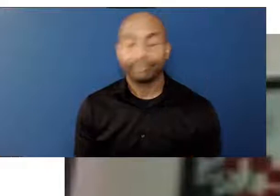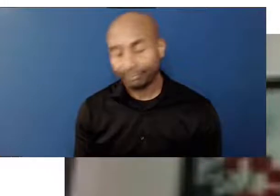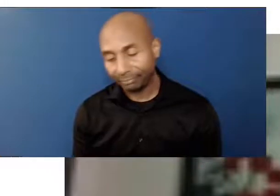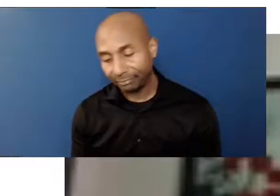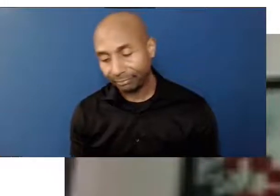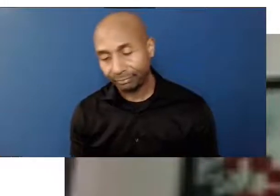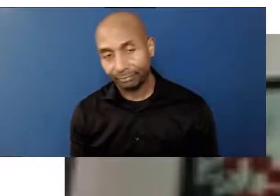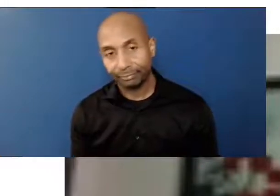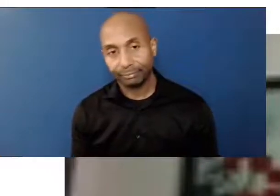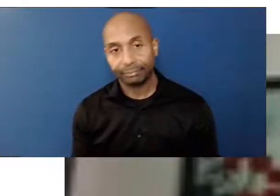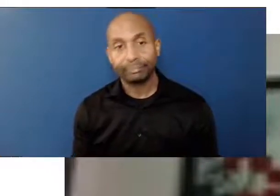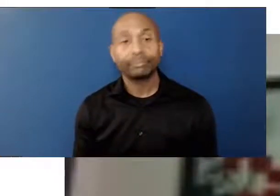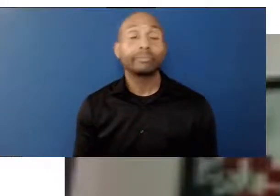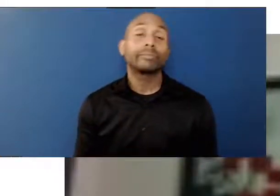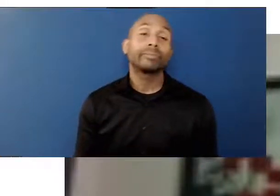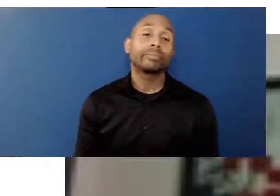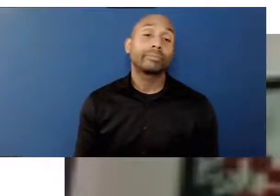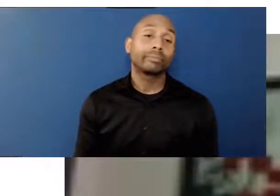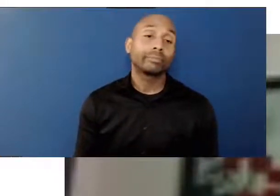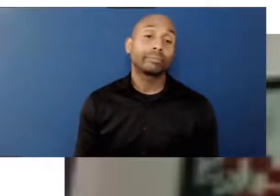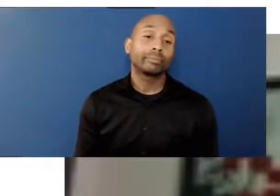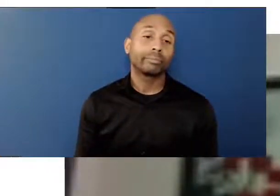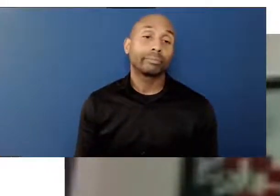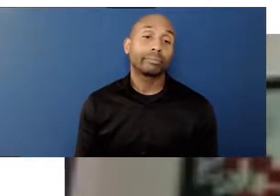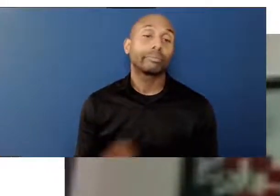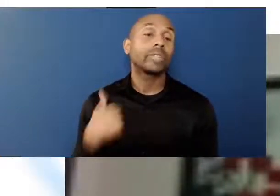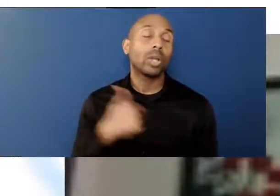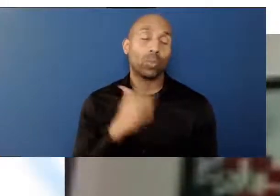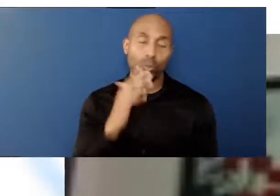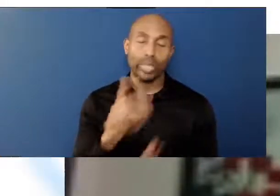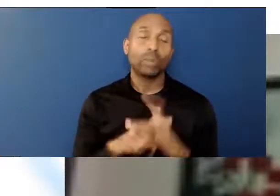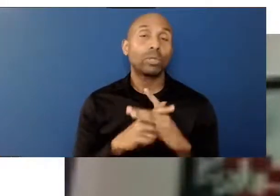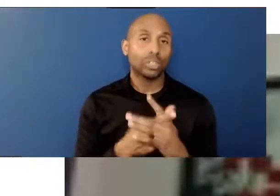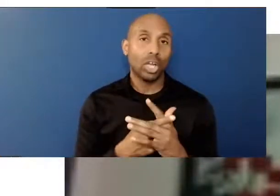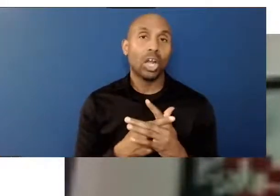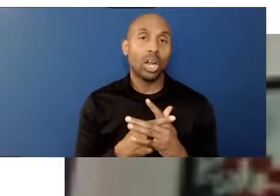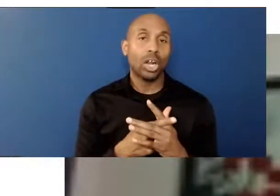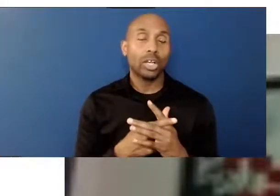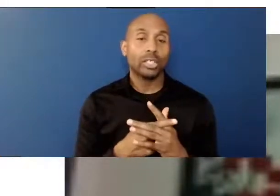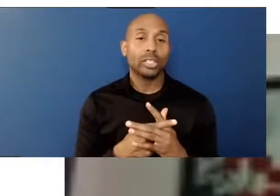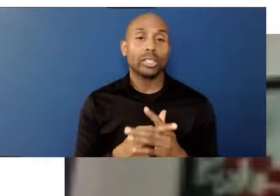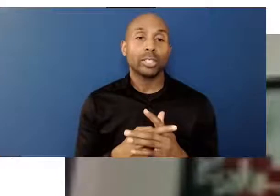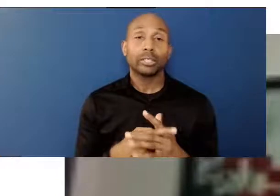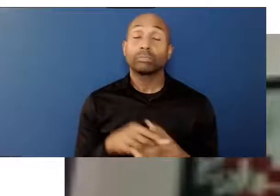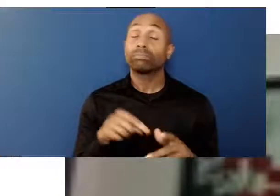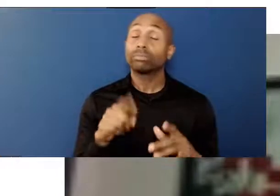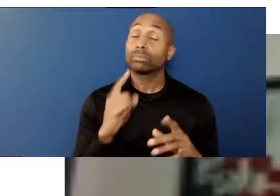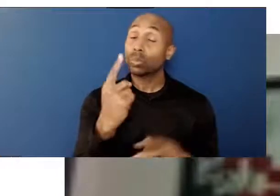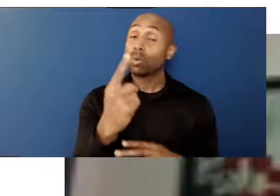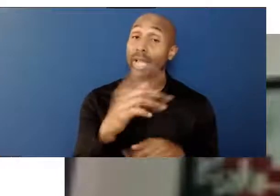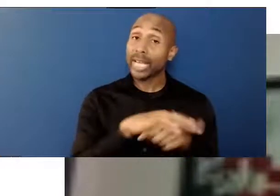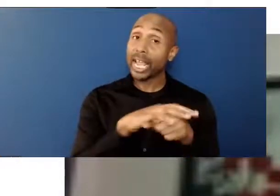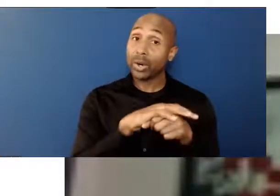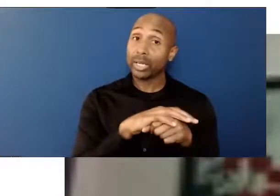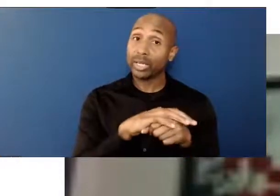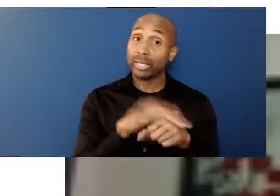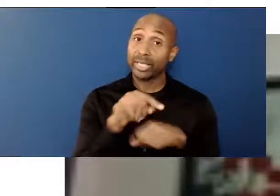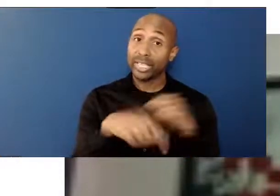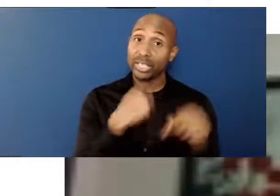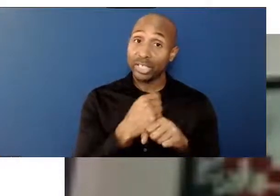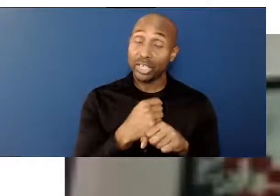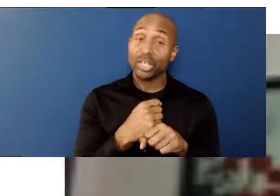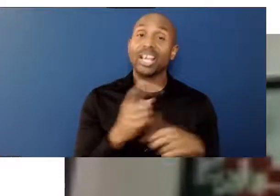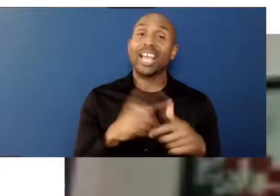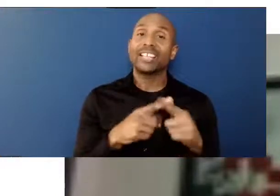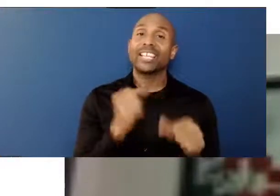Scotia by 2030, we're going to begin 1 standard area this year and then start an additional standard every